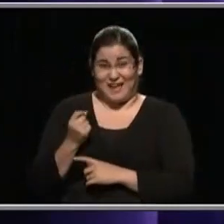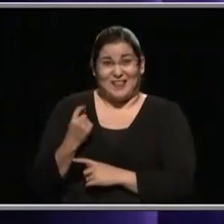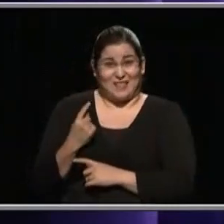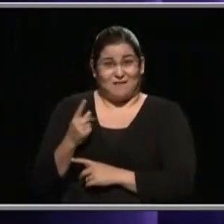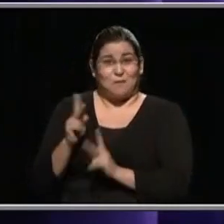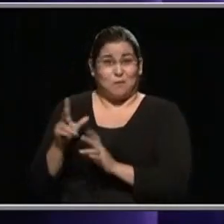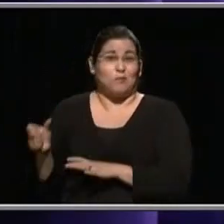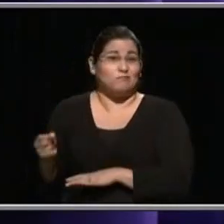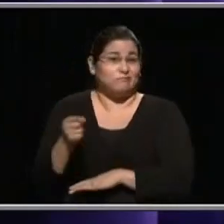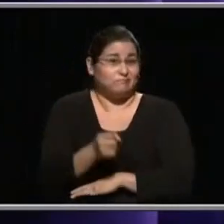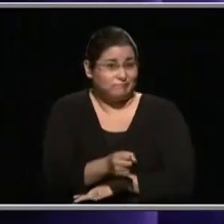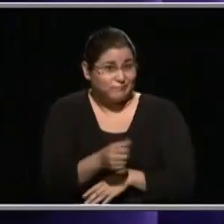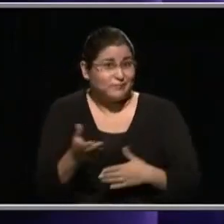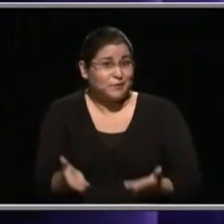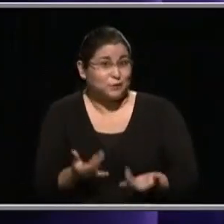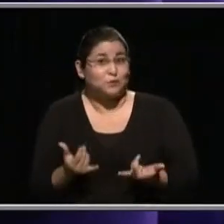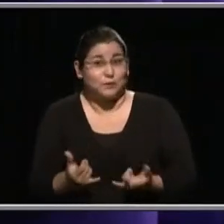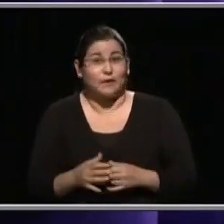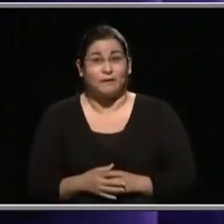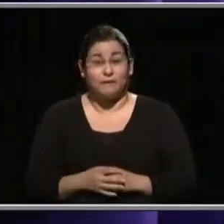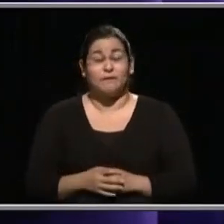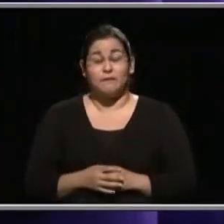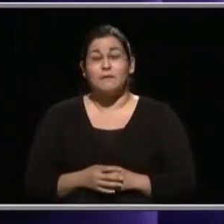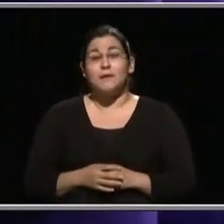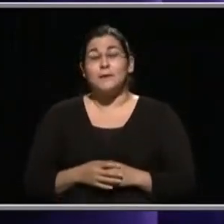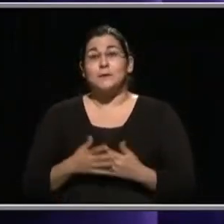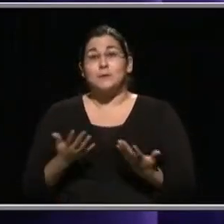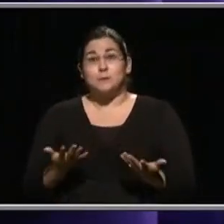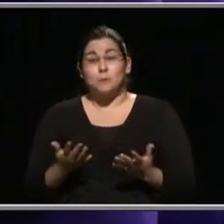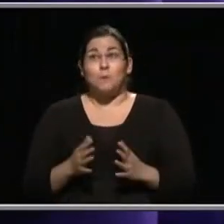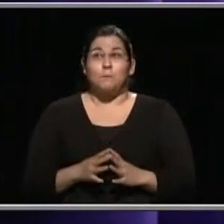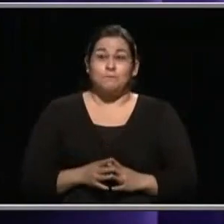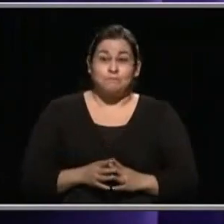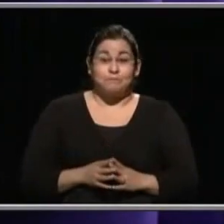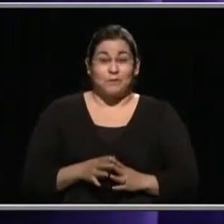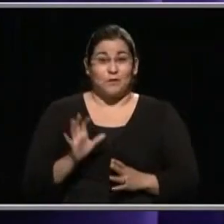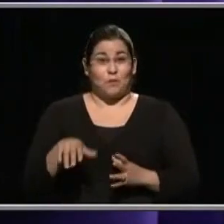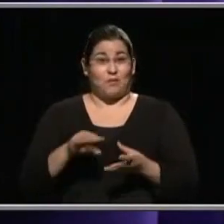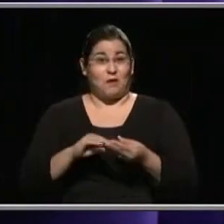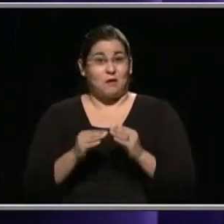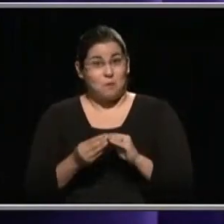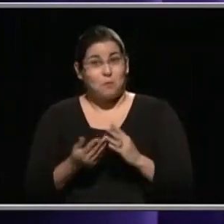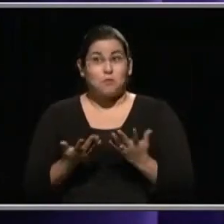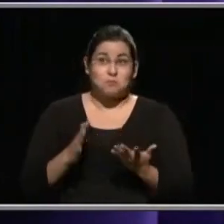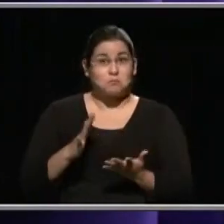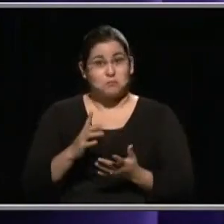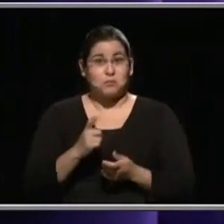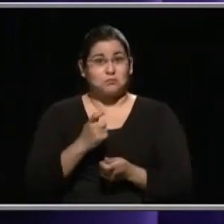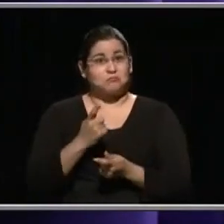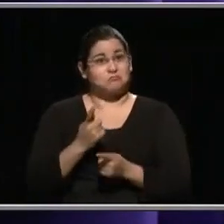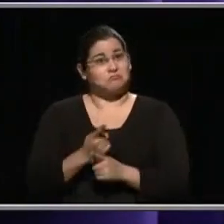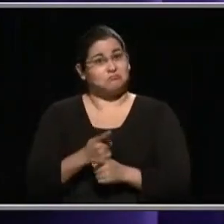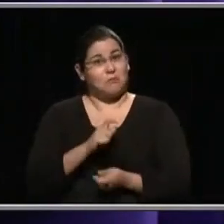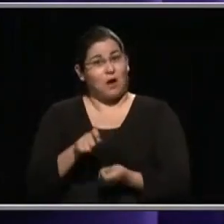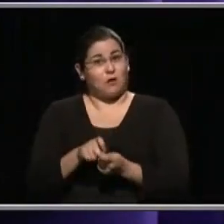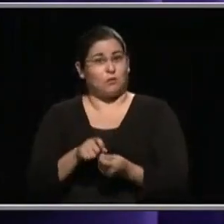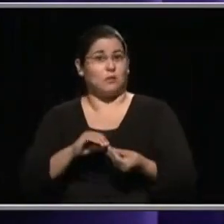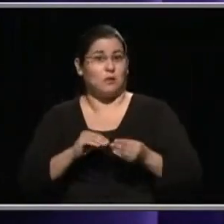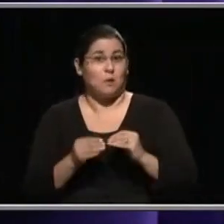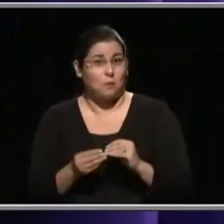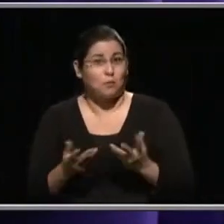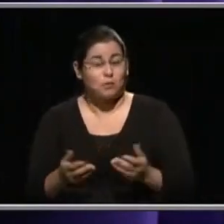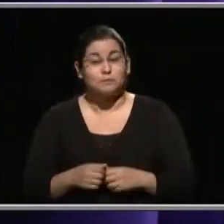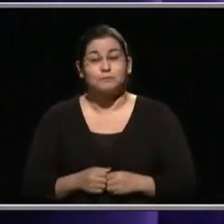from Laredo today. So that number is a pretty accurate number to be able to say. And